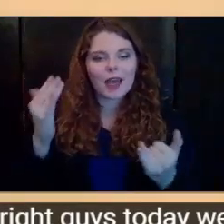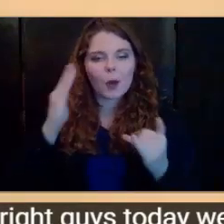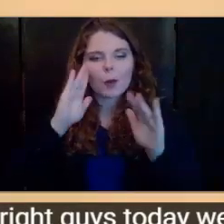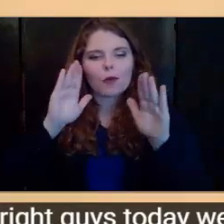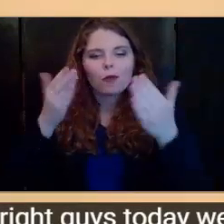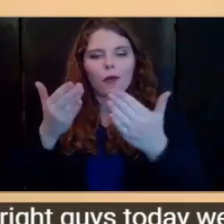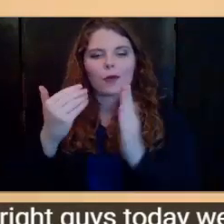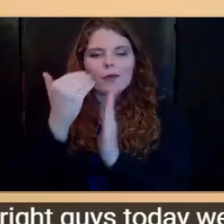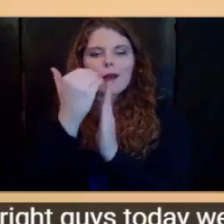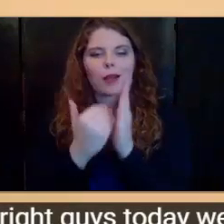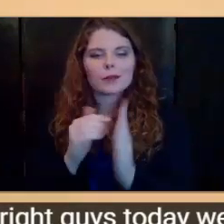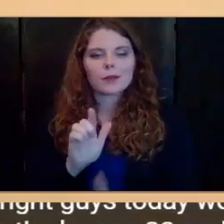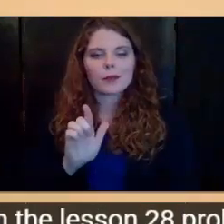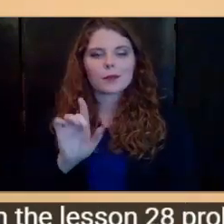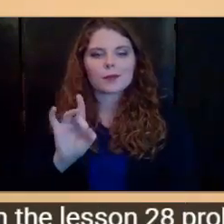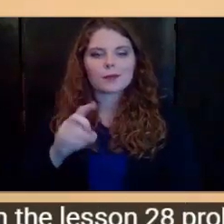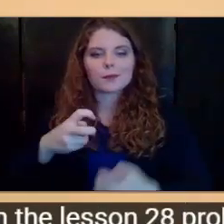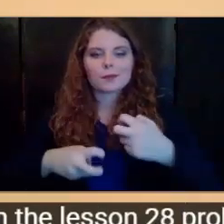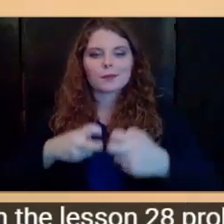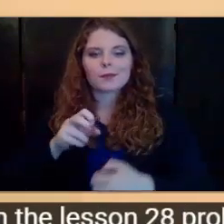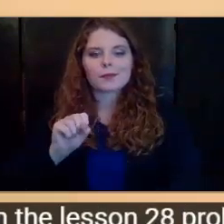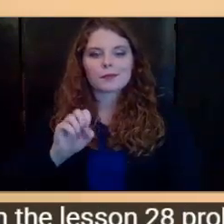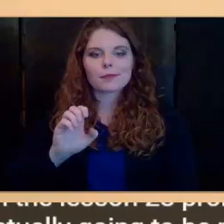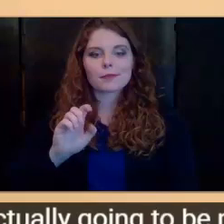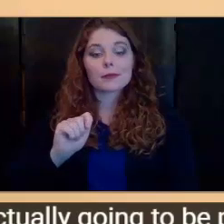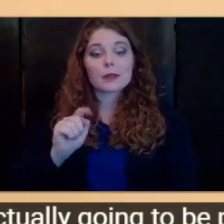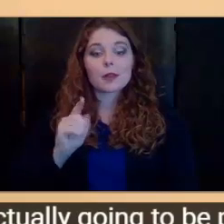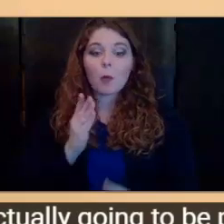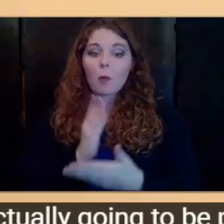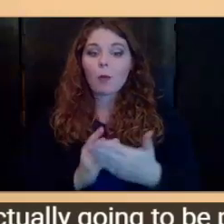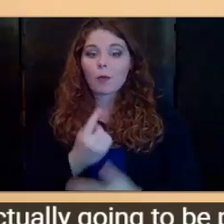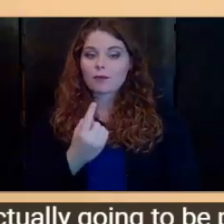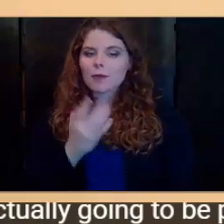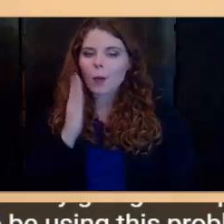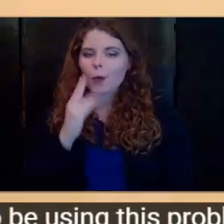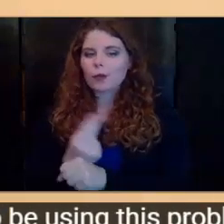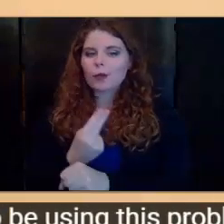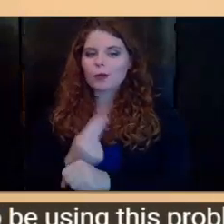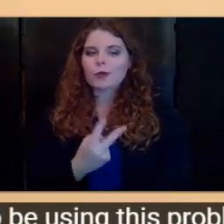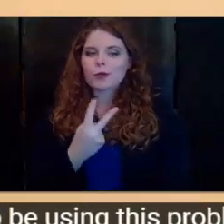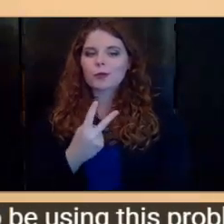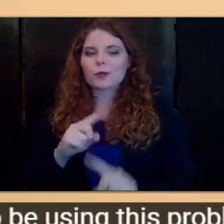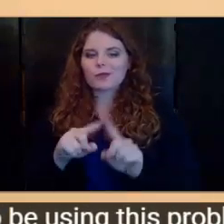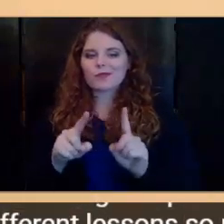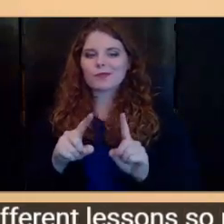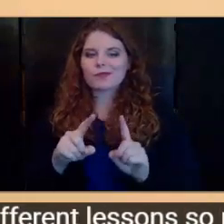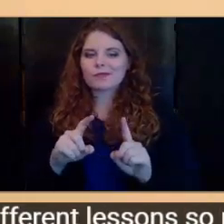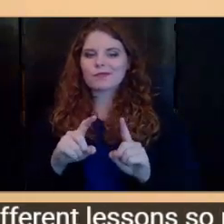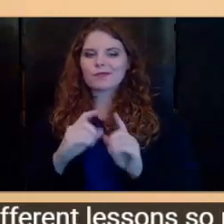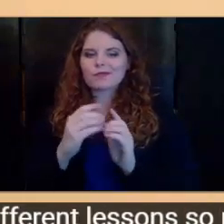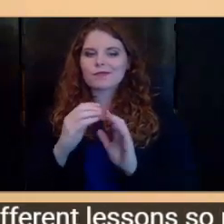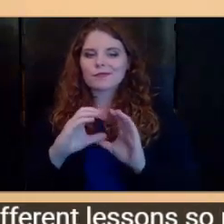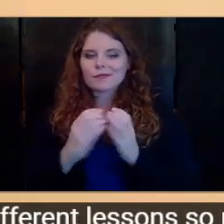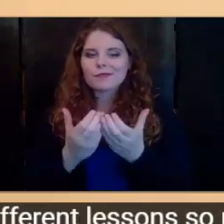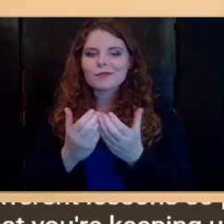on the Lesson 28 problem set, and this is actually going to be part 1. We're going to be using this problem set for 2 different lessons, so please make sure that you're